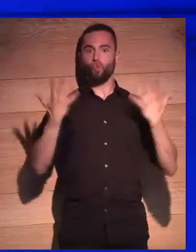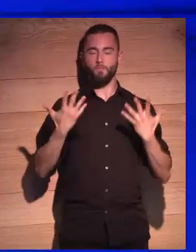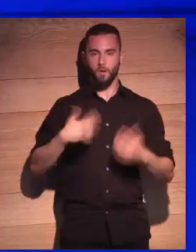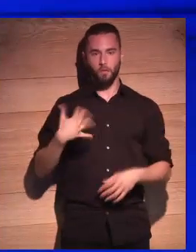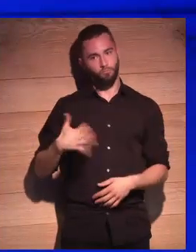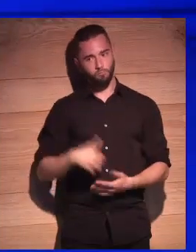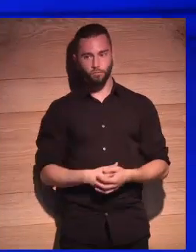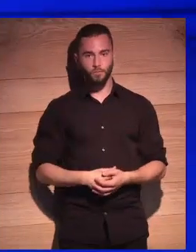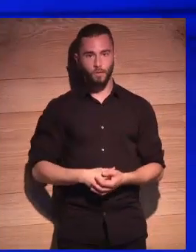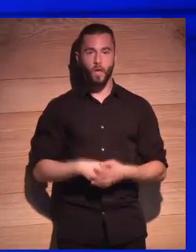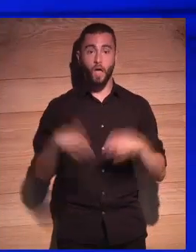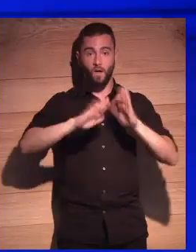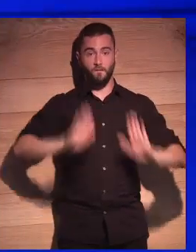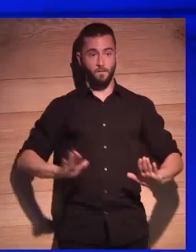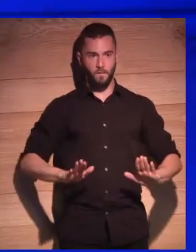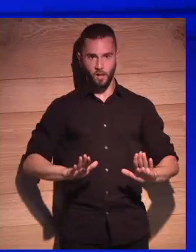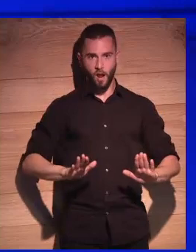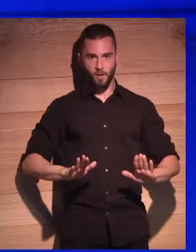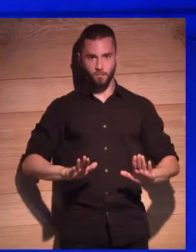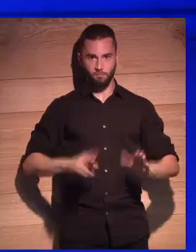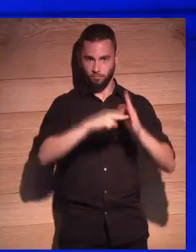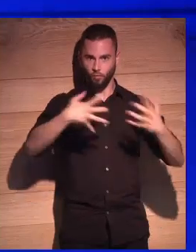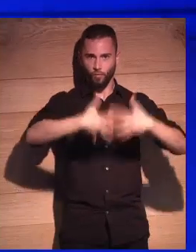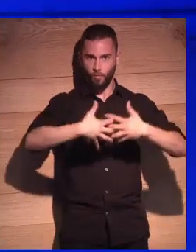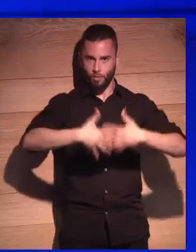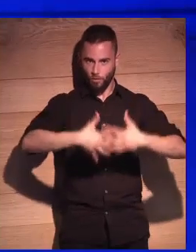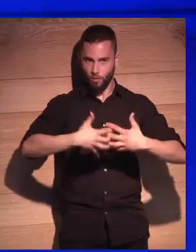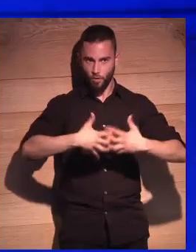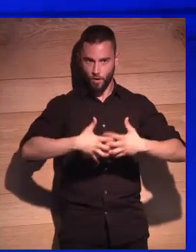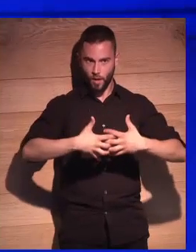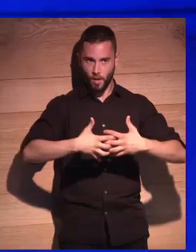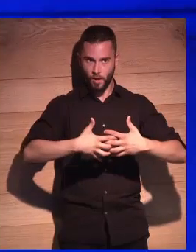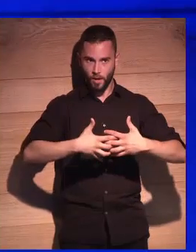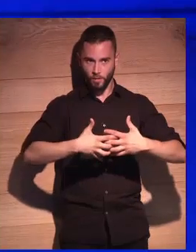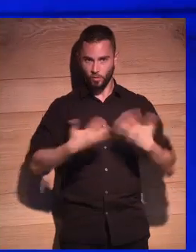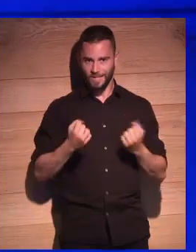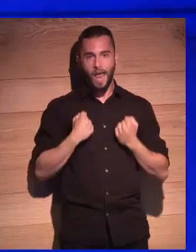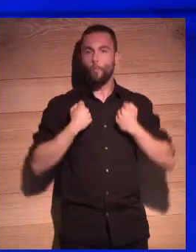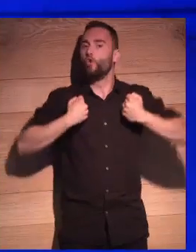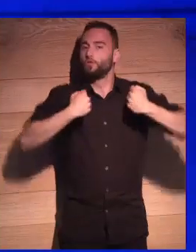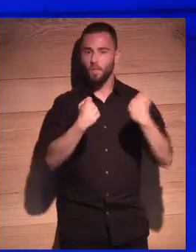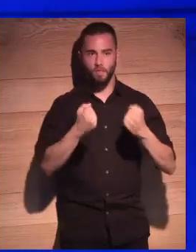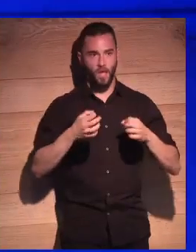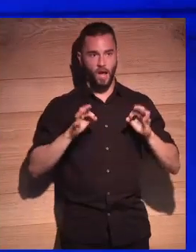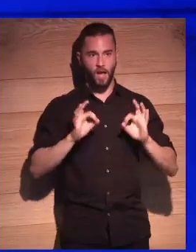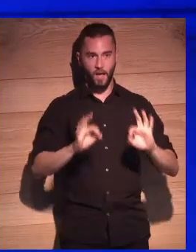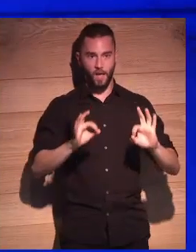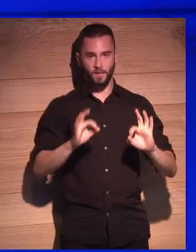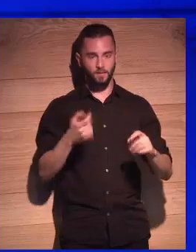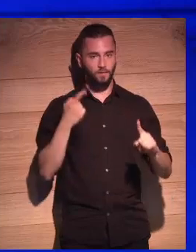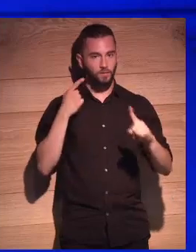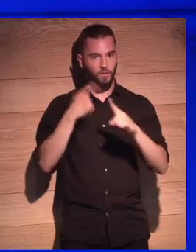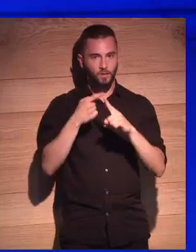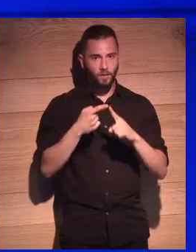And it's really amazing. I mean, this technology works. So this is